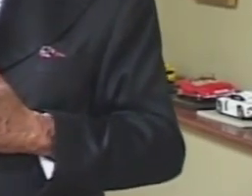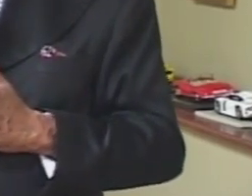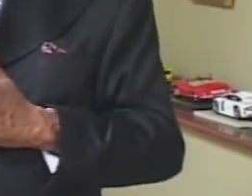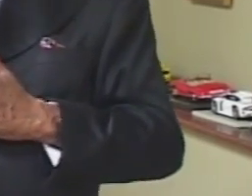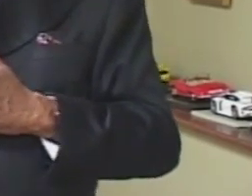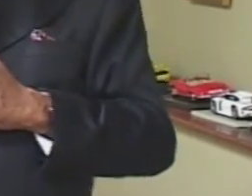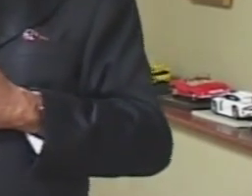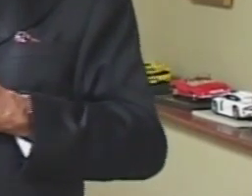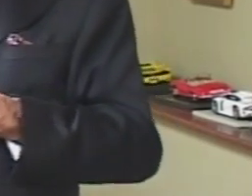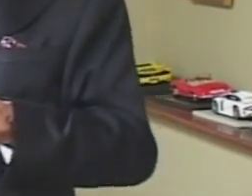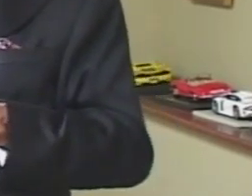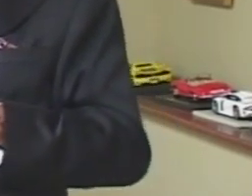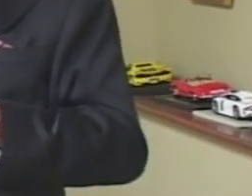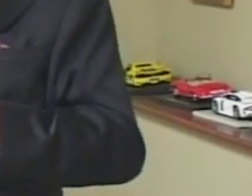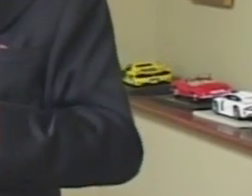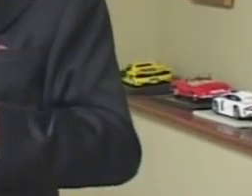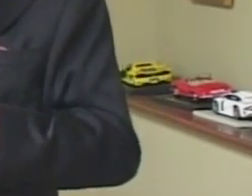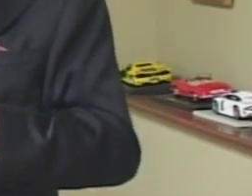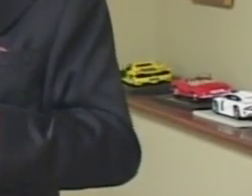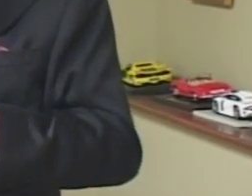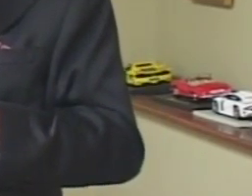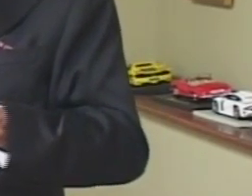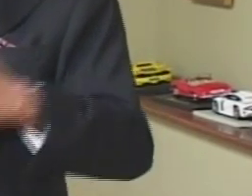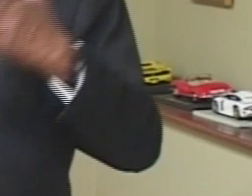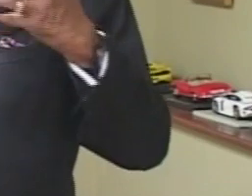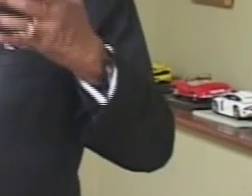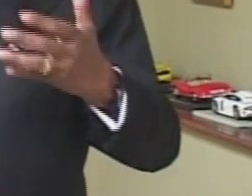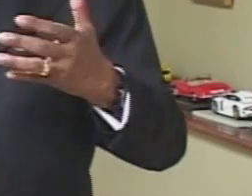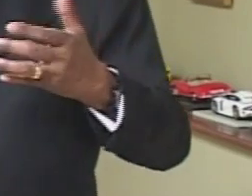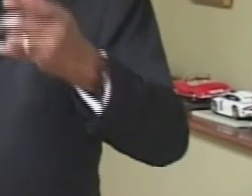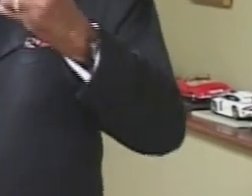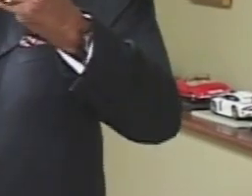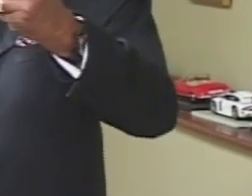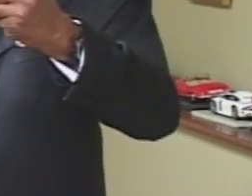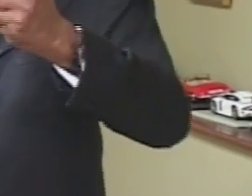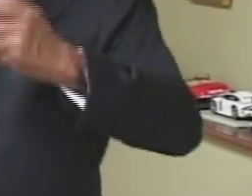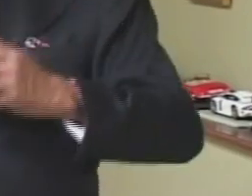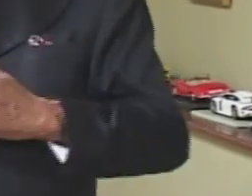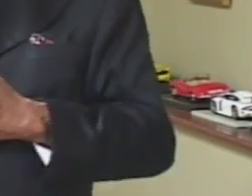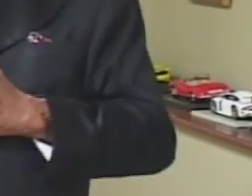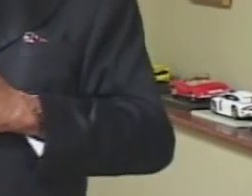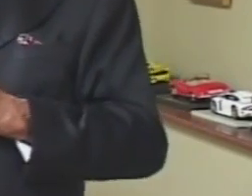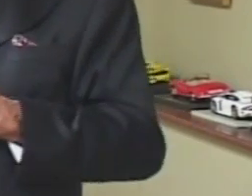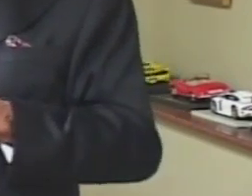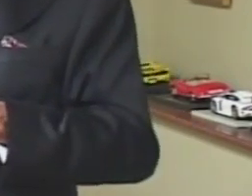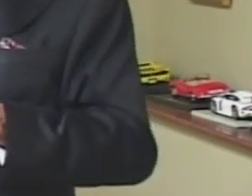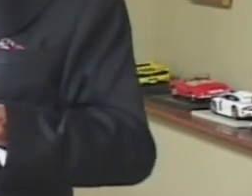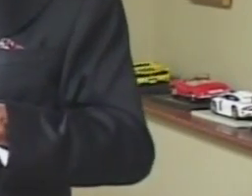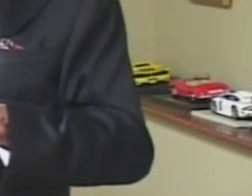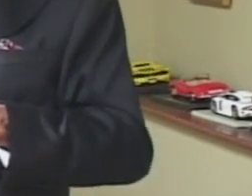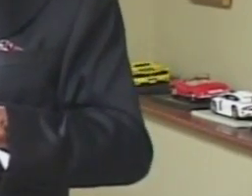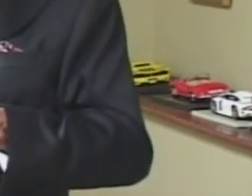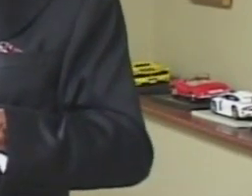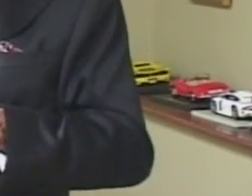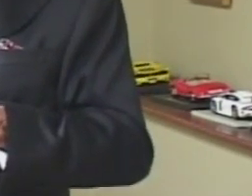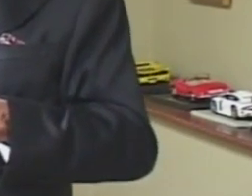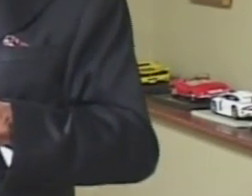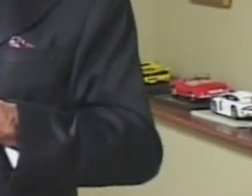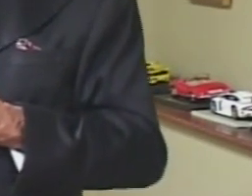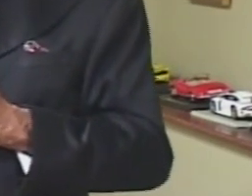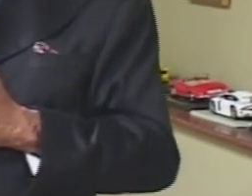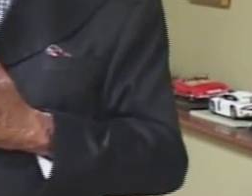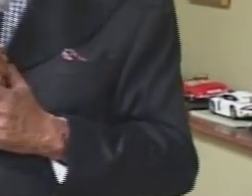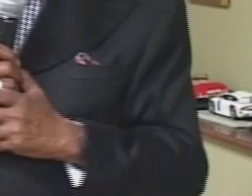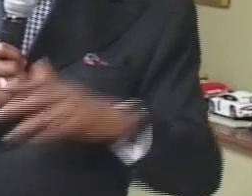written, Drawing from the Well. And we pray that that reading will be a blessing to you. May